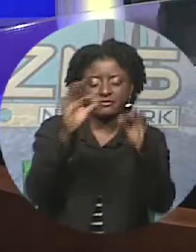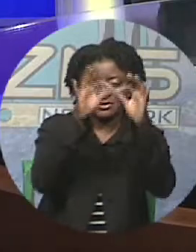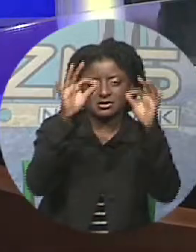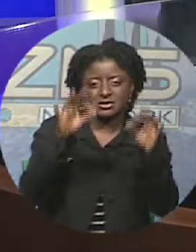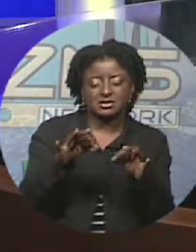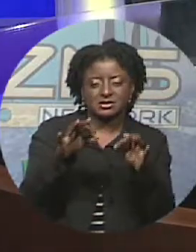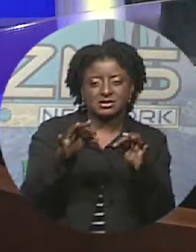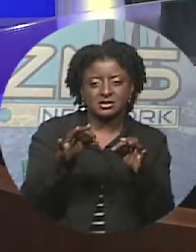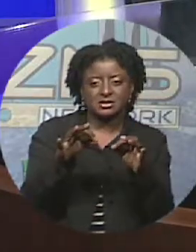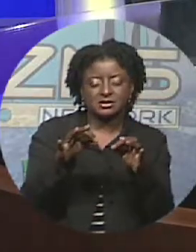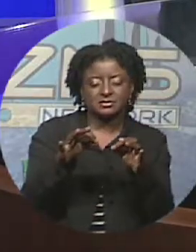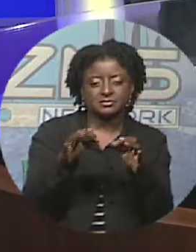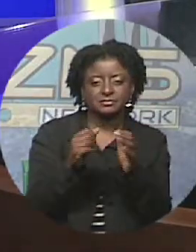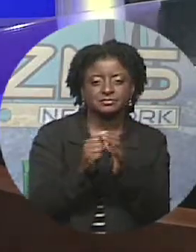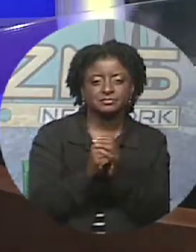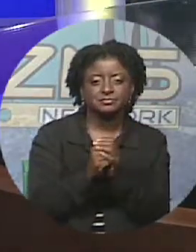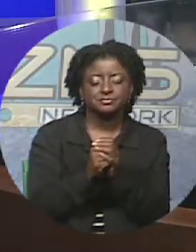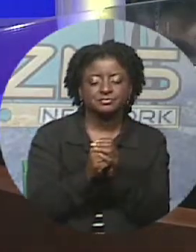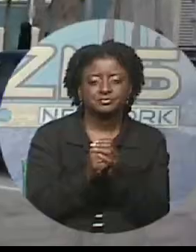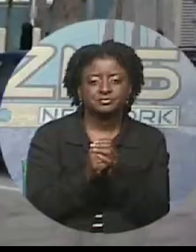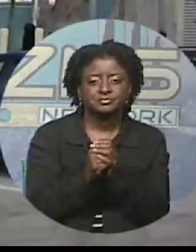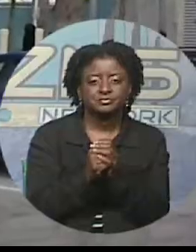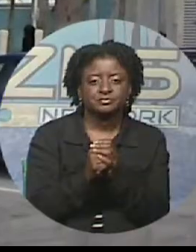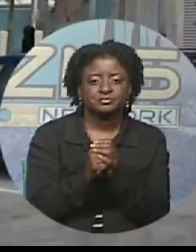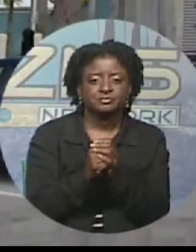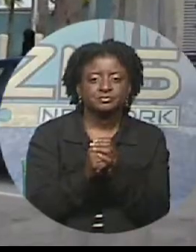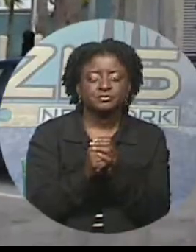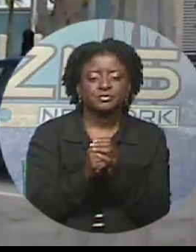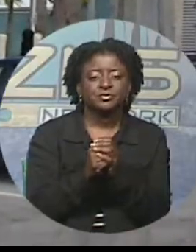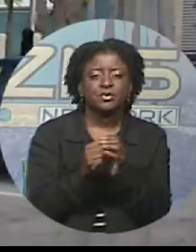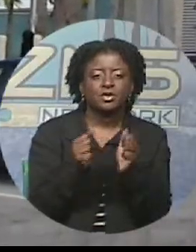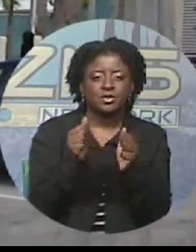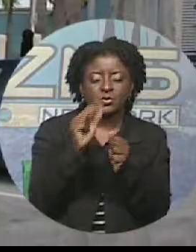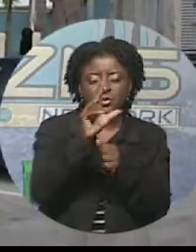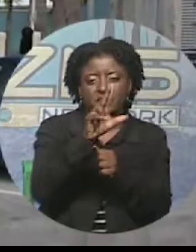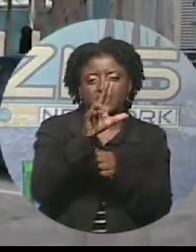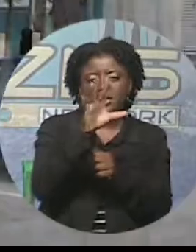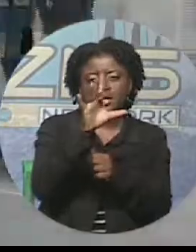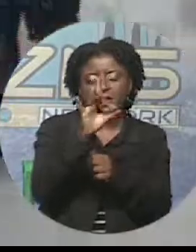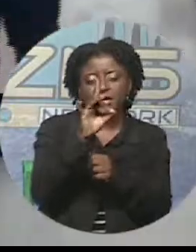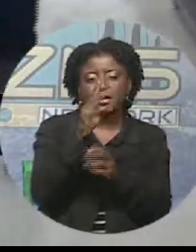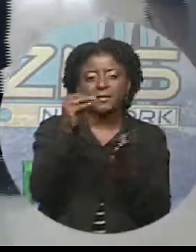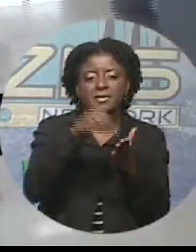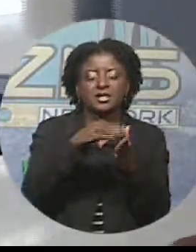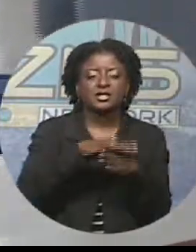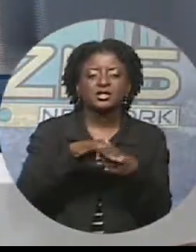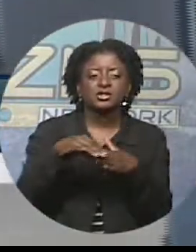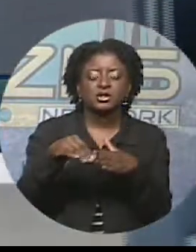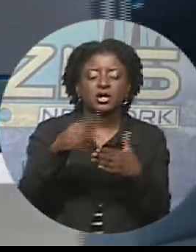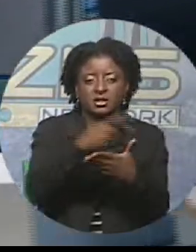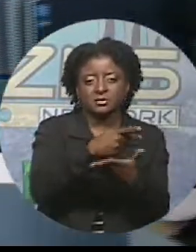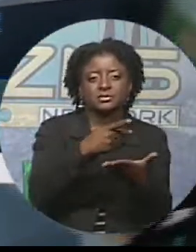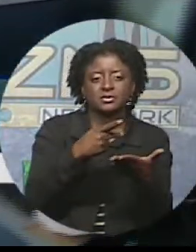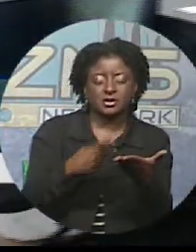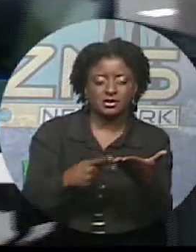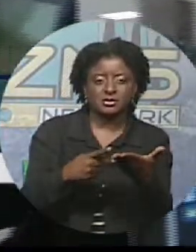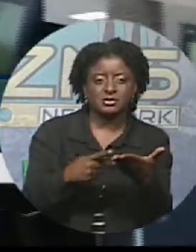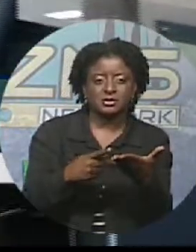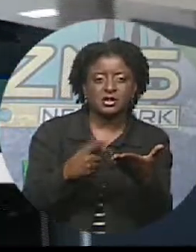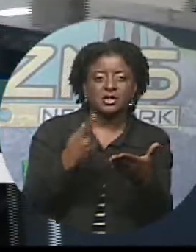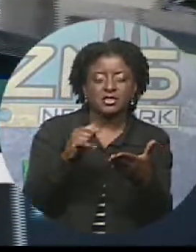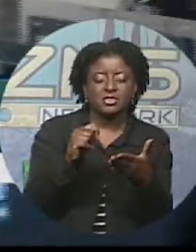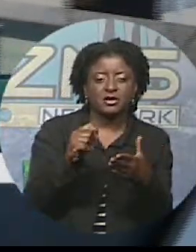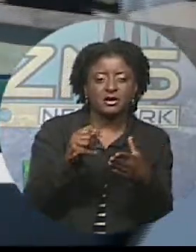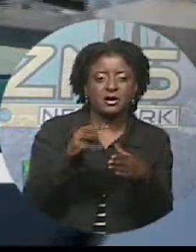say about the long-awaited terminal. With a $38 million price tag, the 46,000 square foot Marsh Harbor